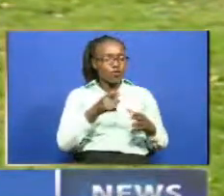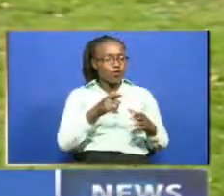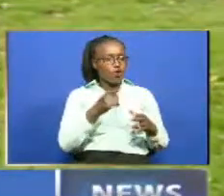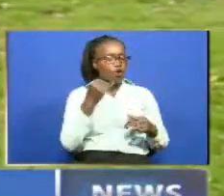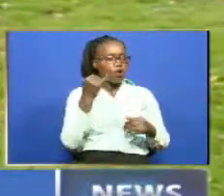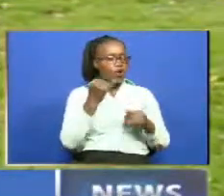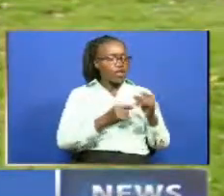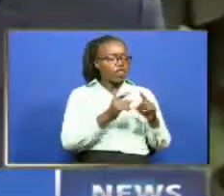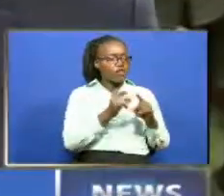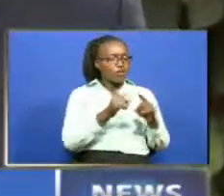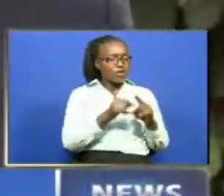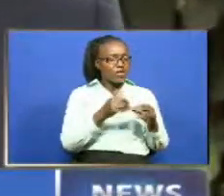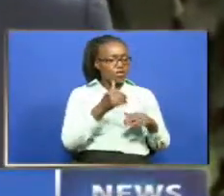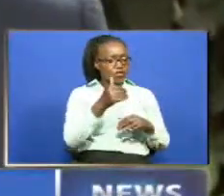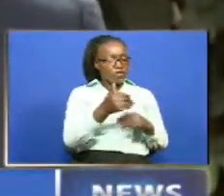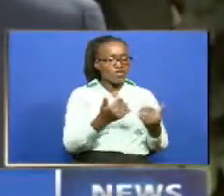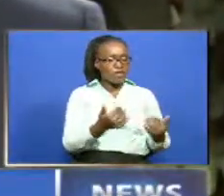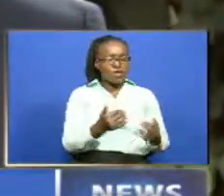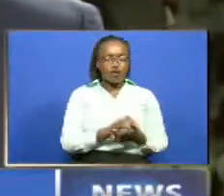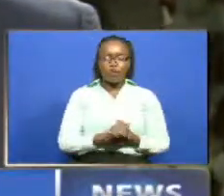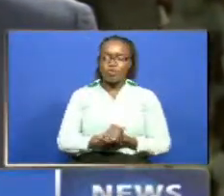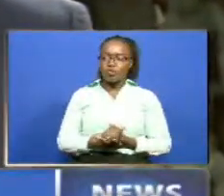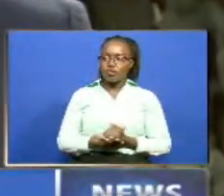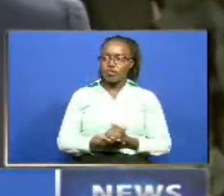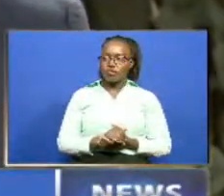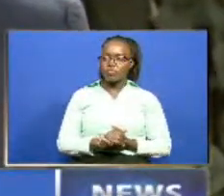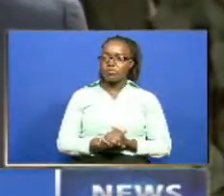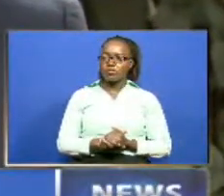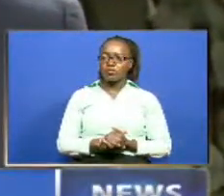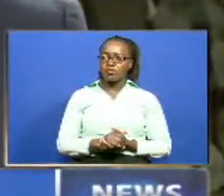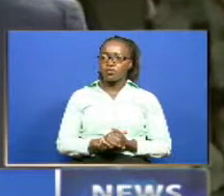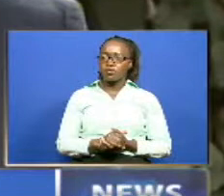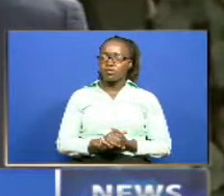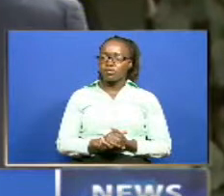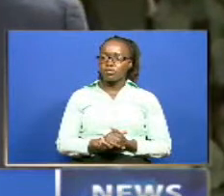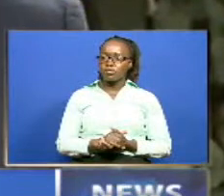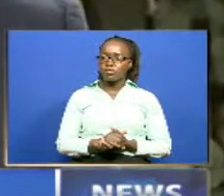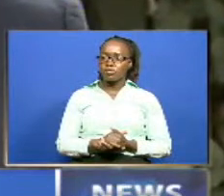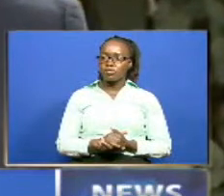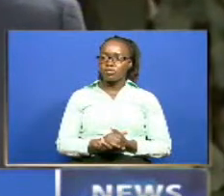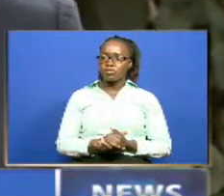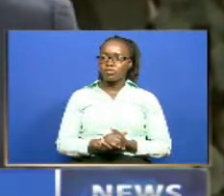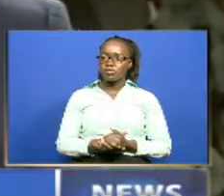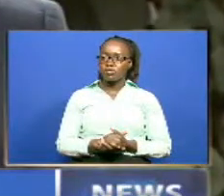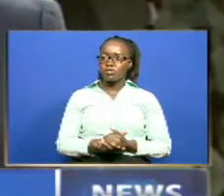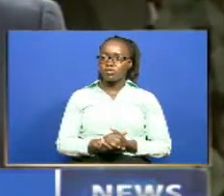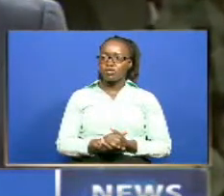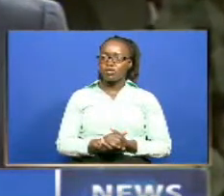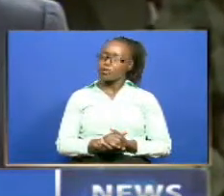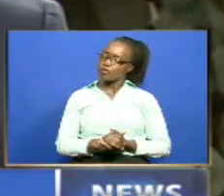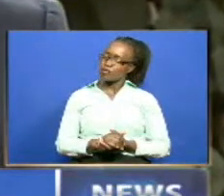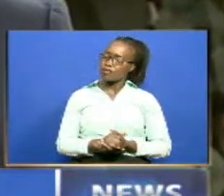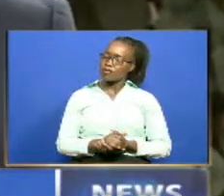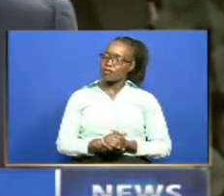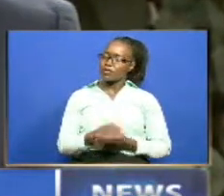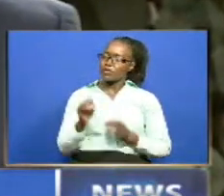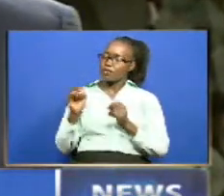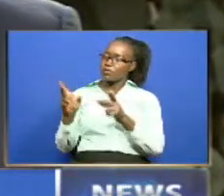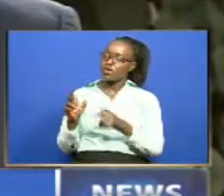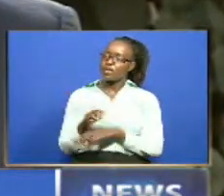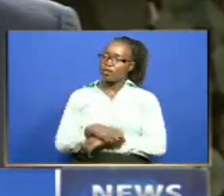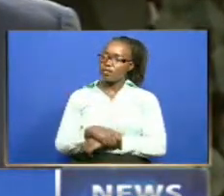the way forward now? Yeah, the way forward. Okay.